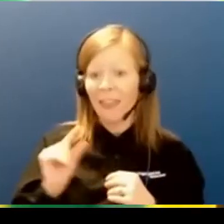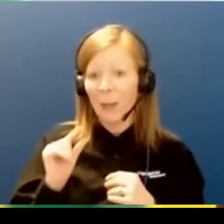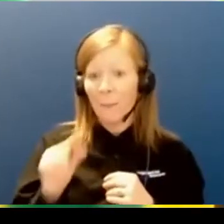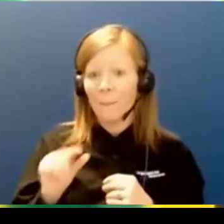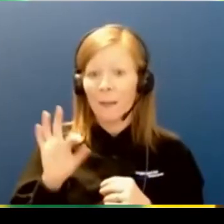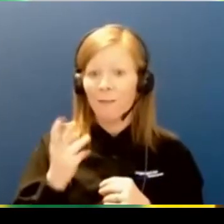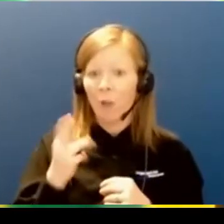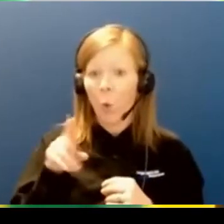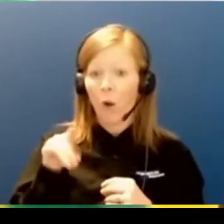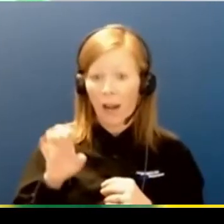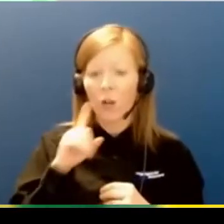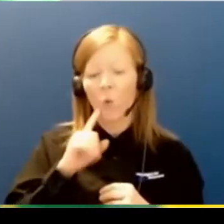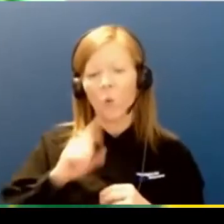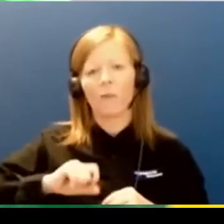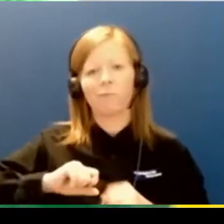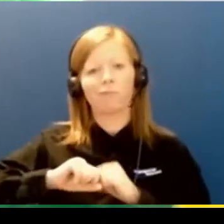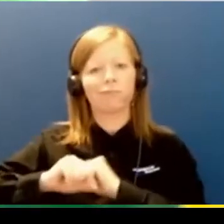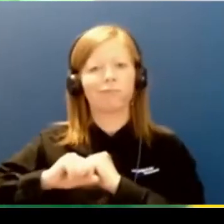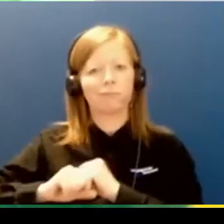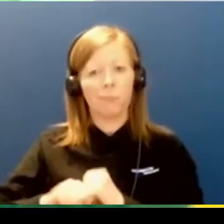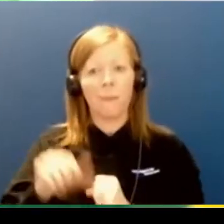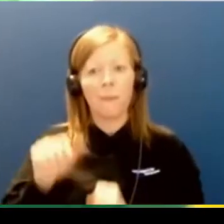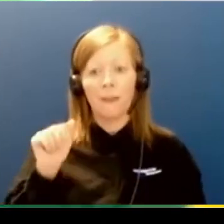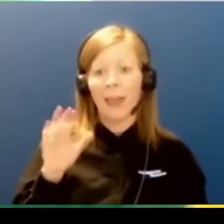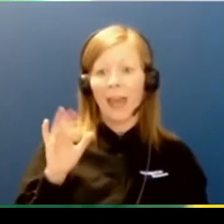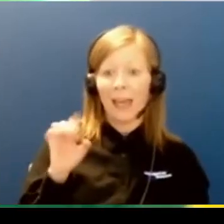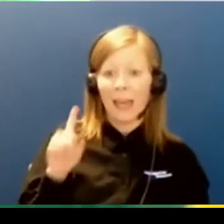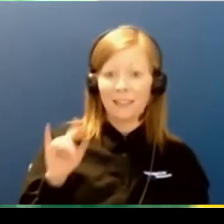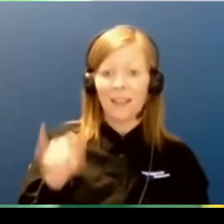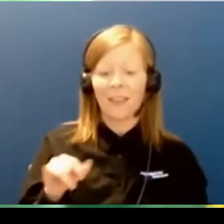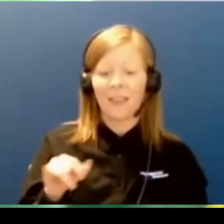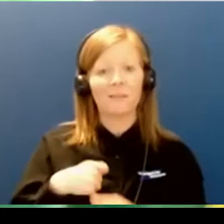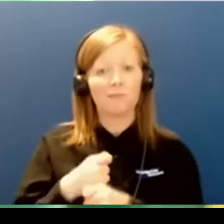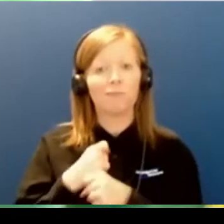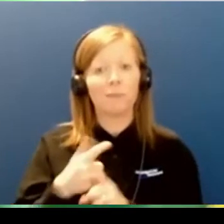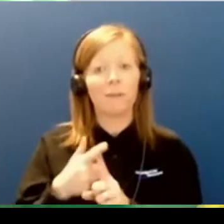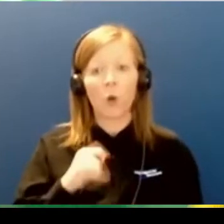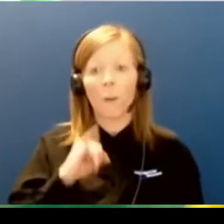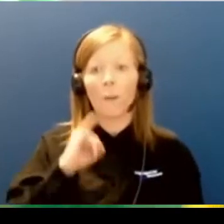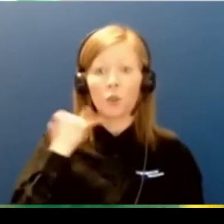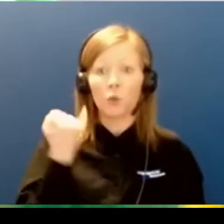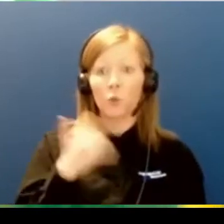acid that is produced by the juice on the teeth.